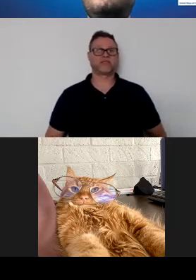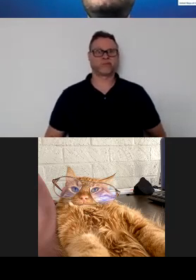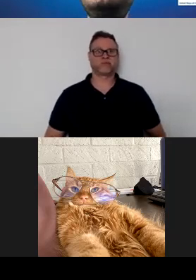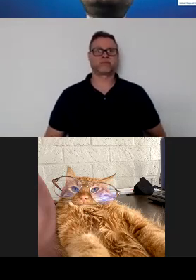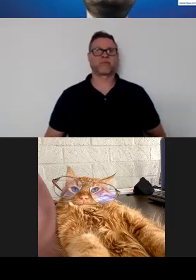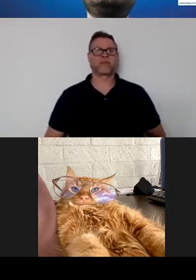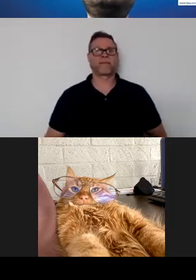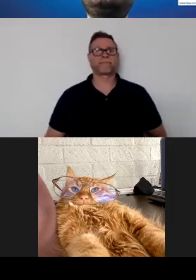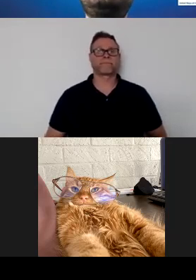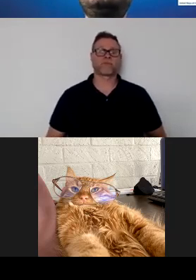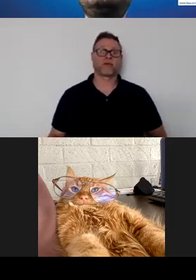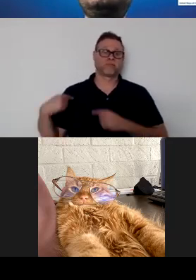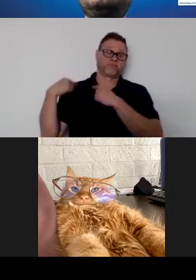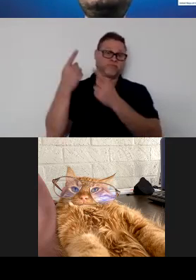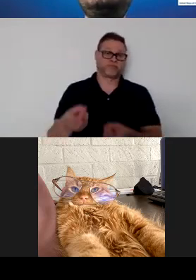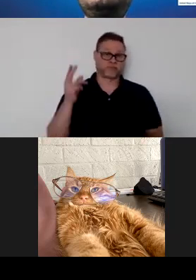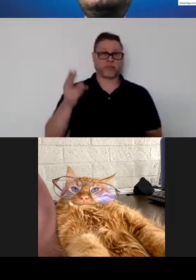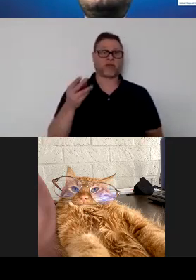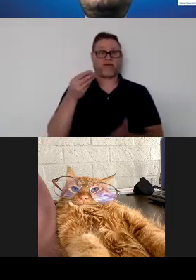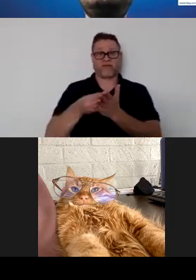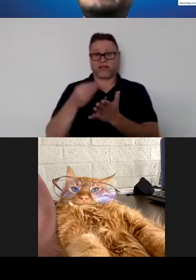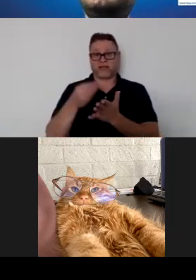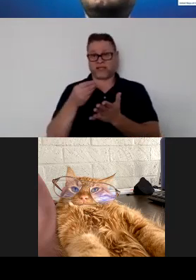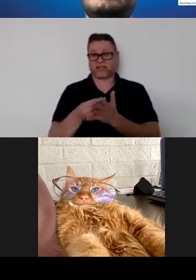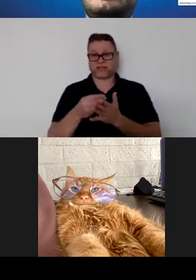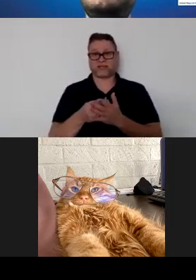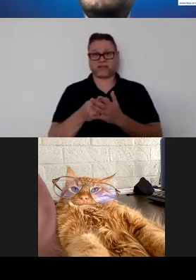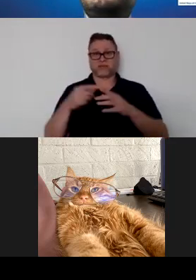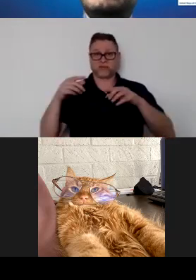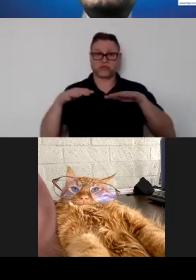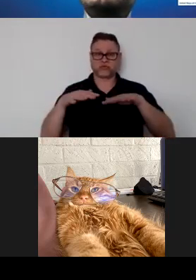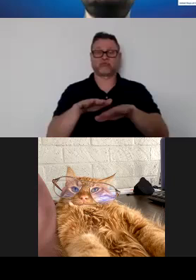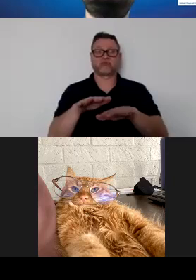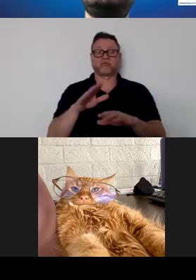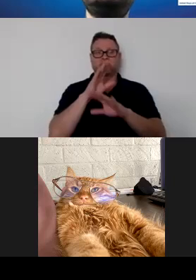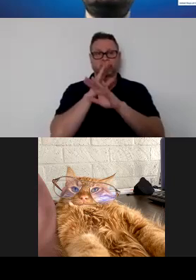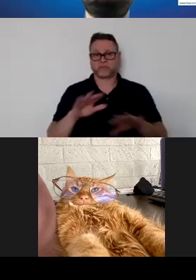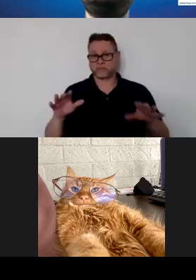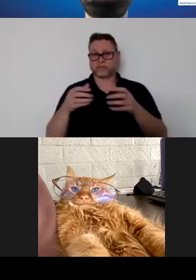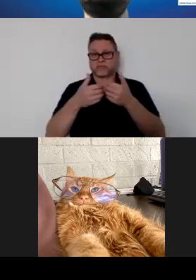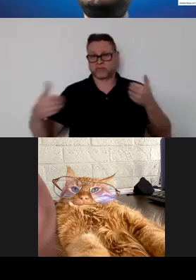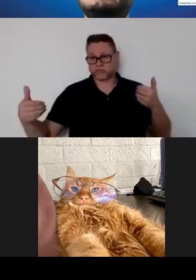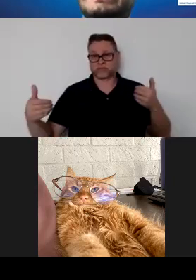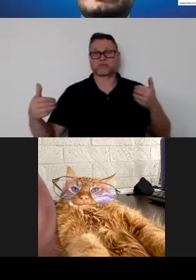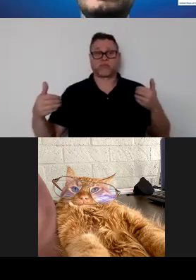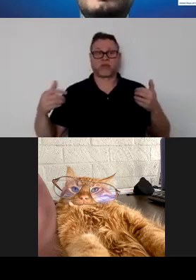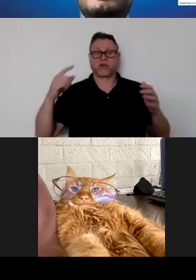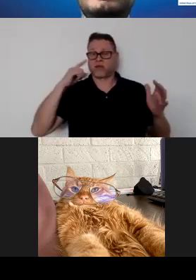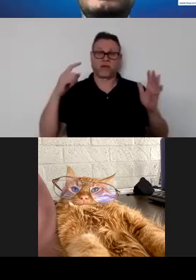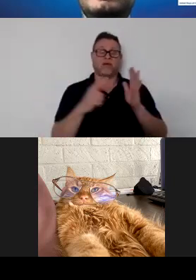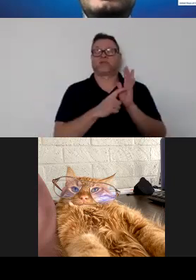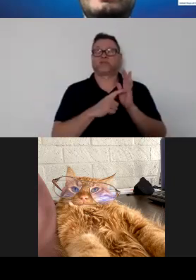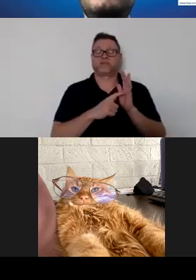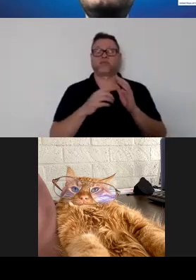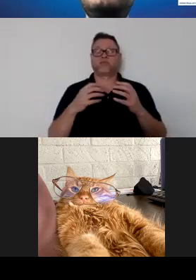Now, historically, funding streams have been very siloed and complex. This is something that we really recognized with